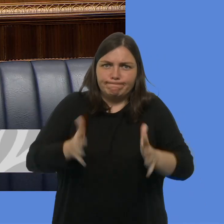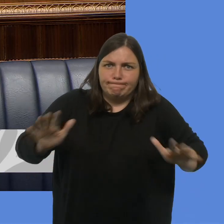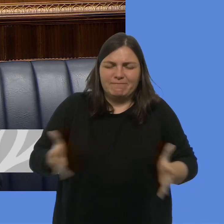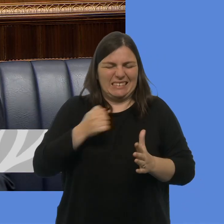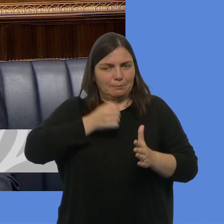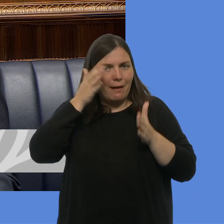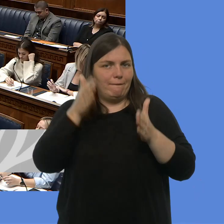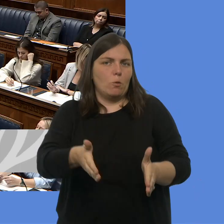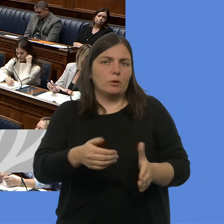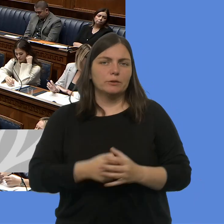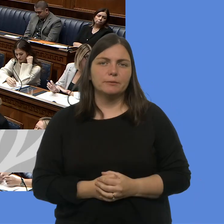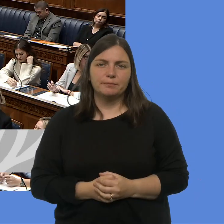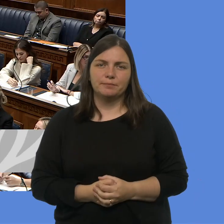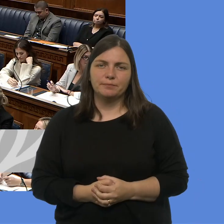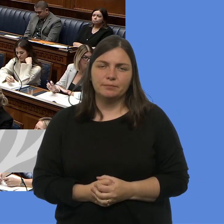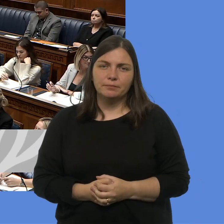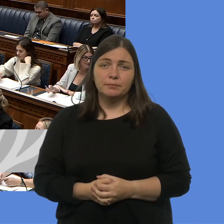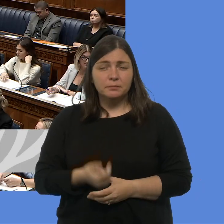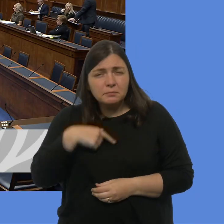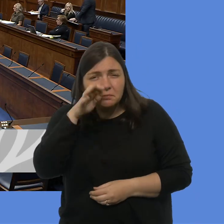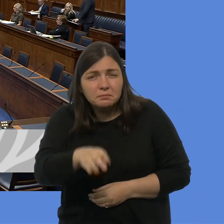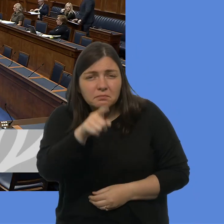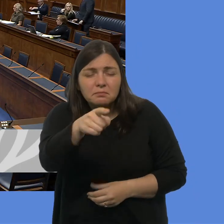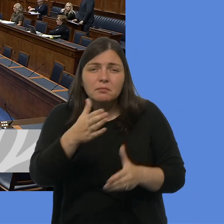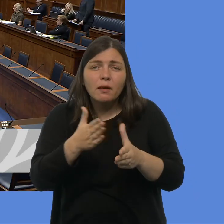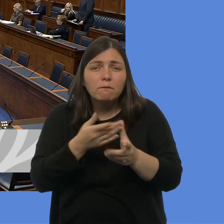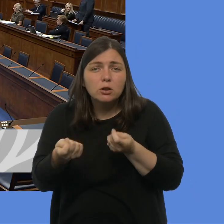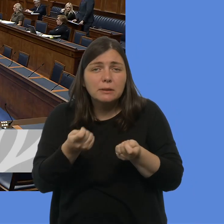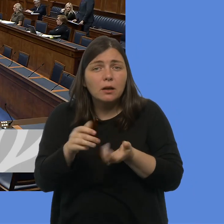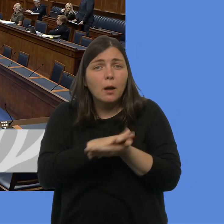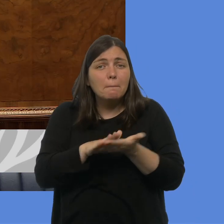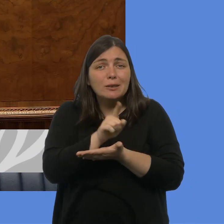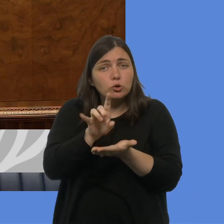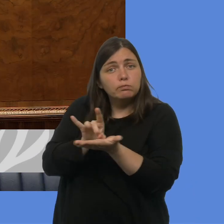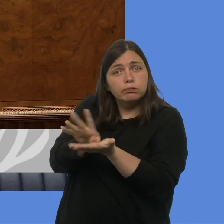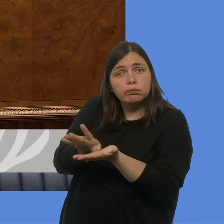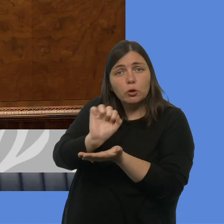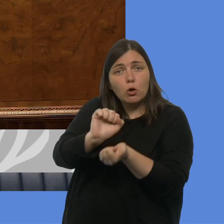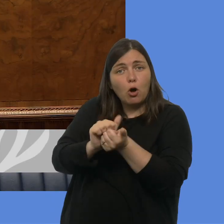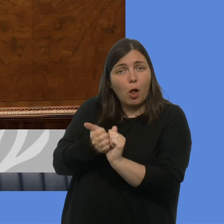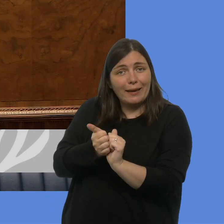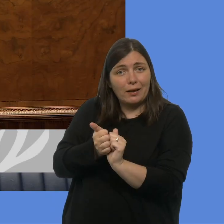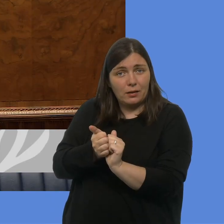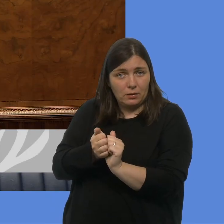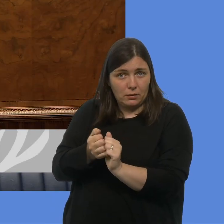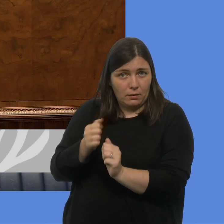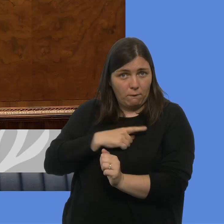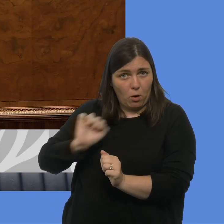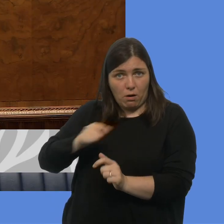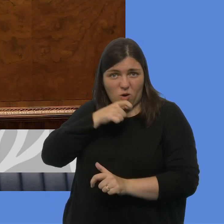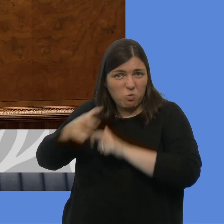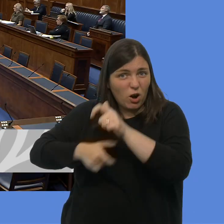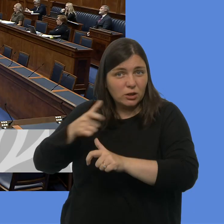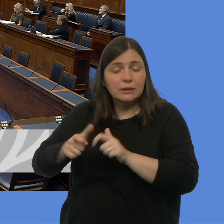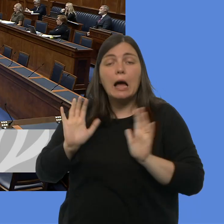Minister. I asked the First Minister then to disown her party colleague for the words and terminology she used.